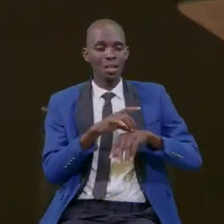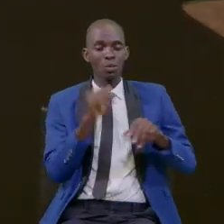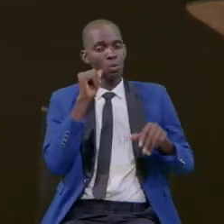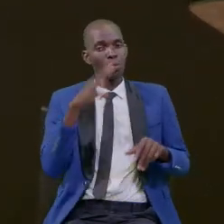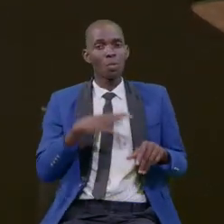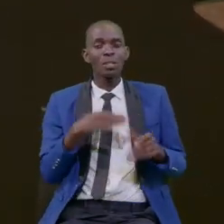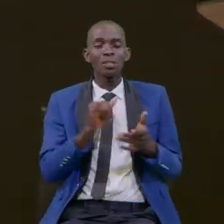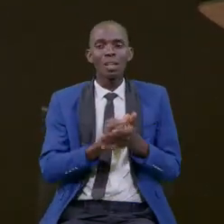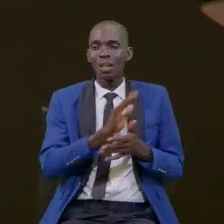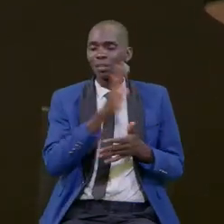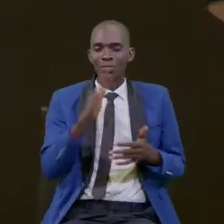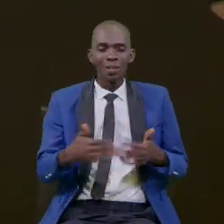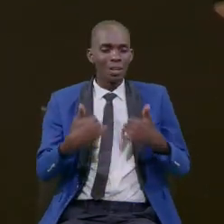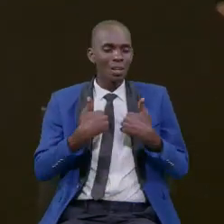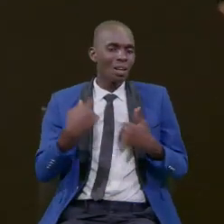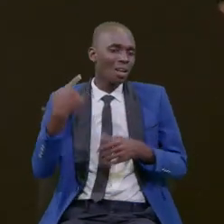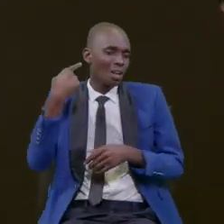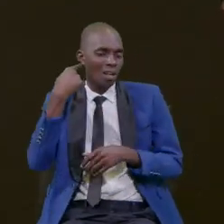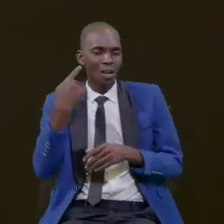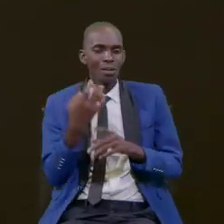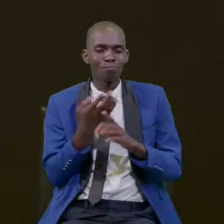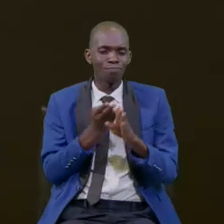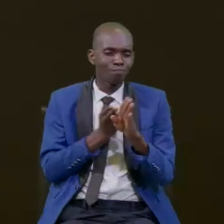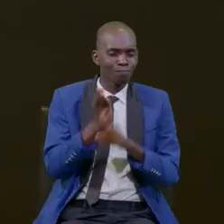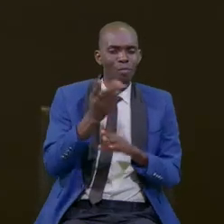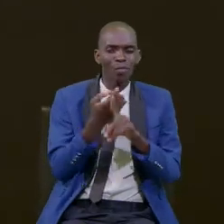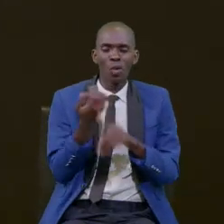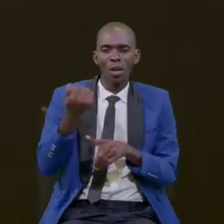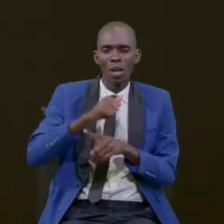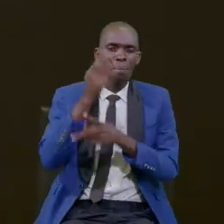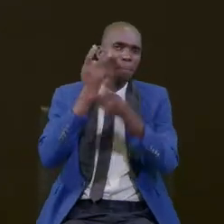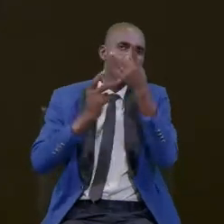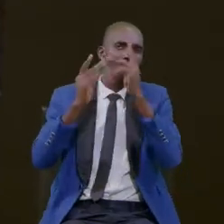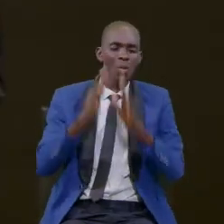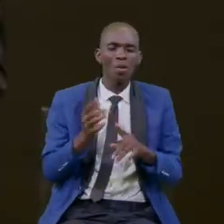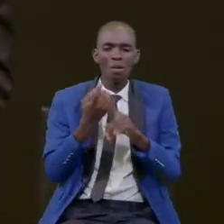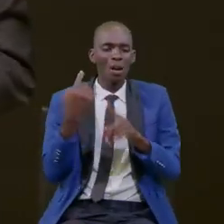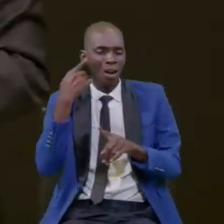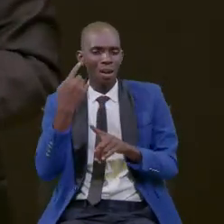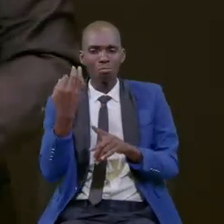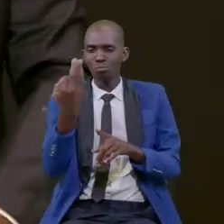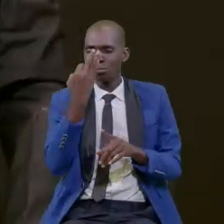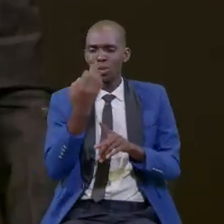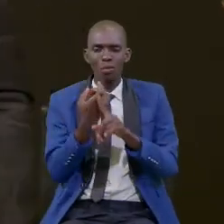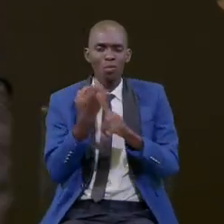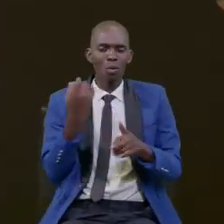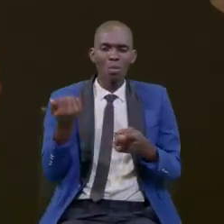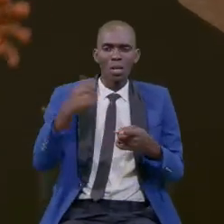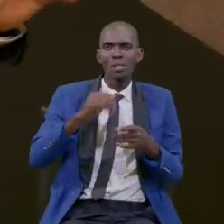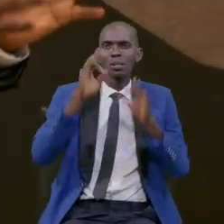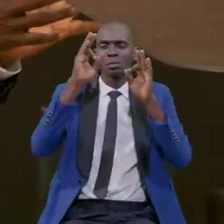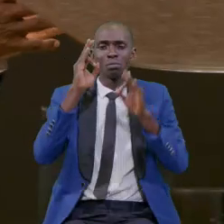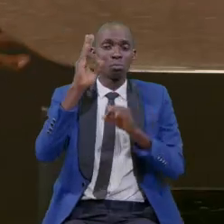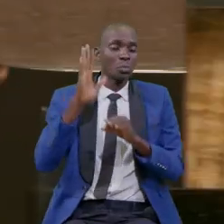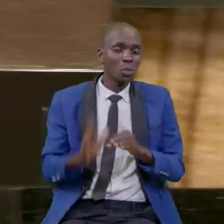heard directly from any prophet, any preacher, any teacher of the word. And yet,